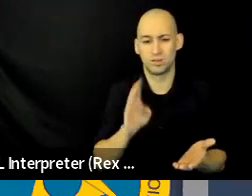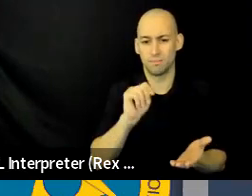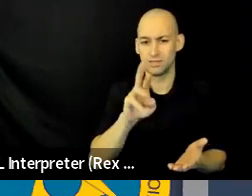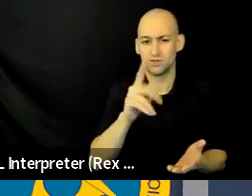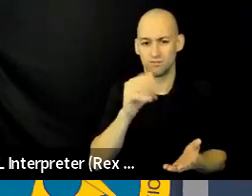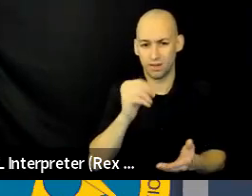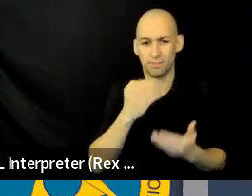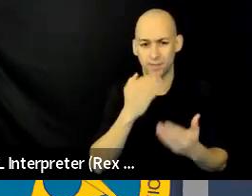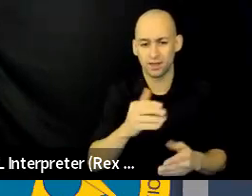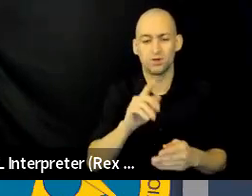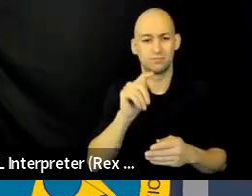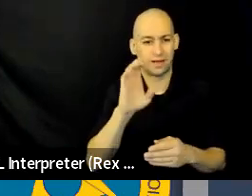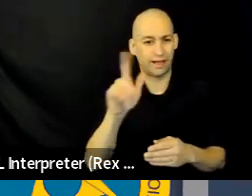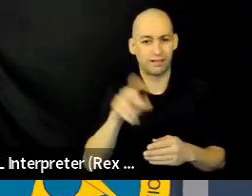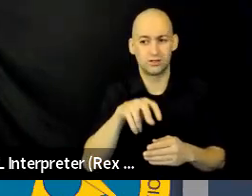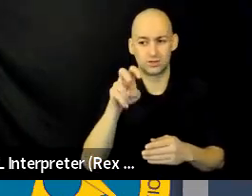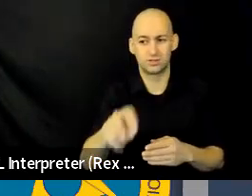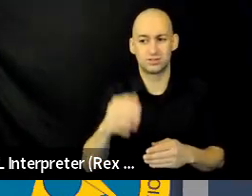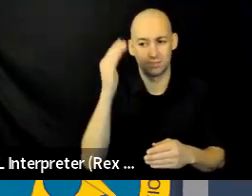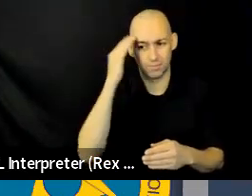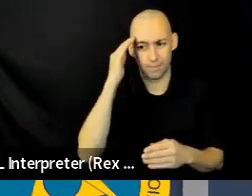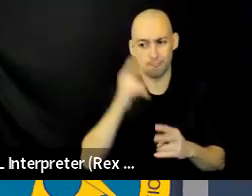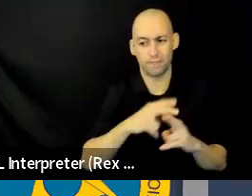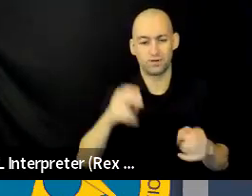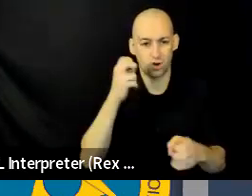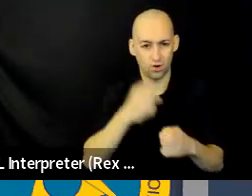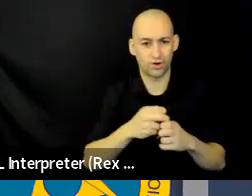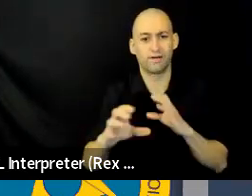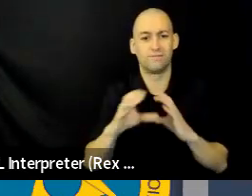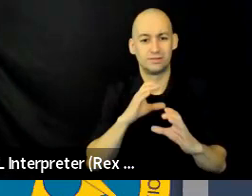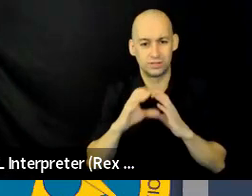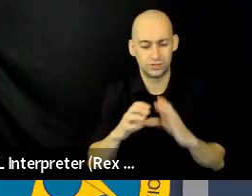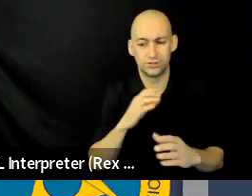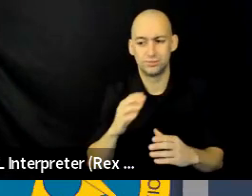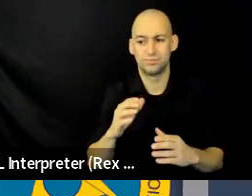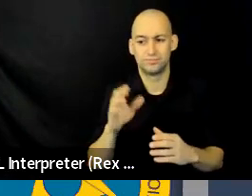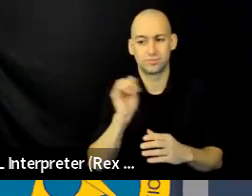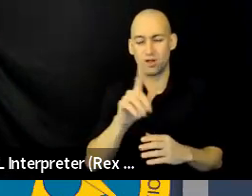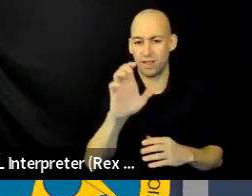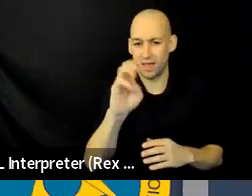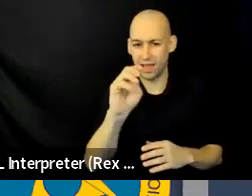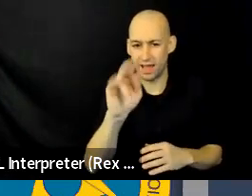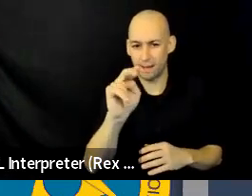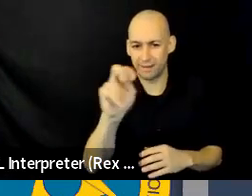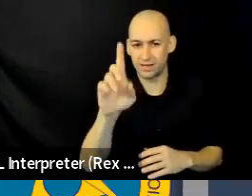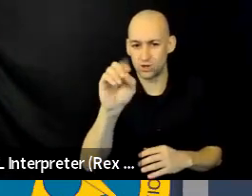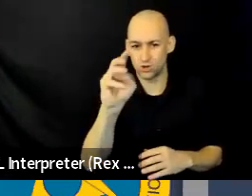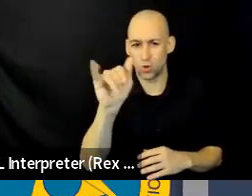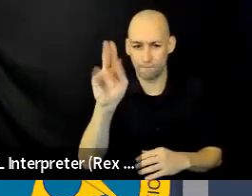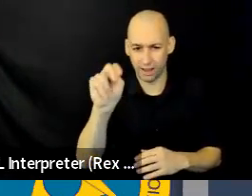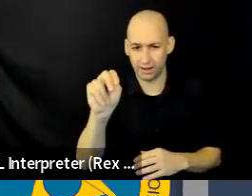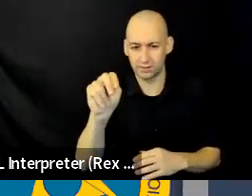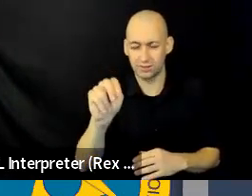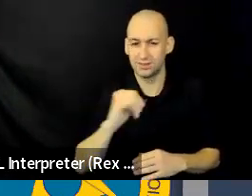team, and thank you to Caltrans. I know this has been a very hard conversation, as all eminent domain proceedings throughout the state of California are